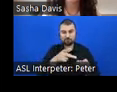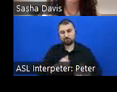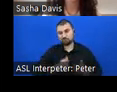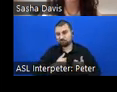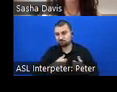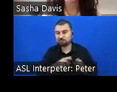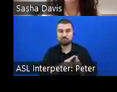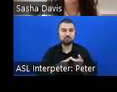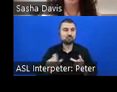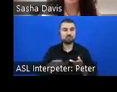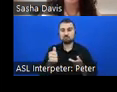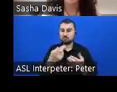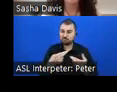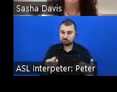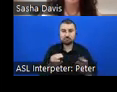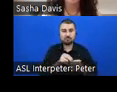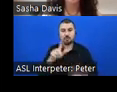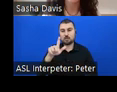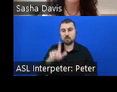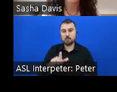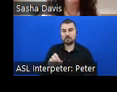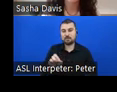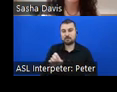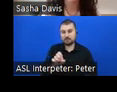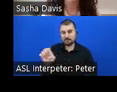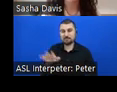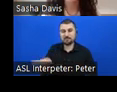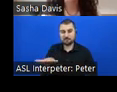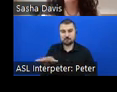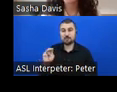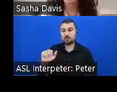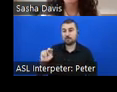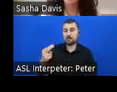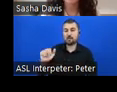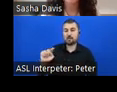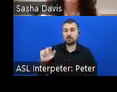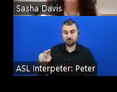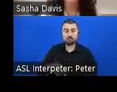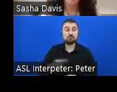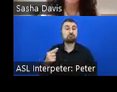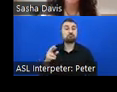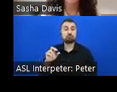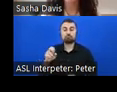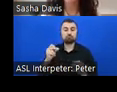other resources in the Lower East Side of Manhattan. Gross immediately found